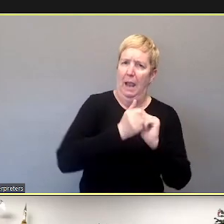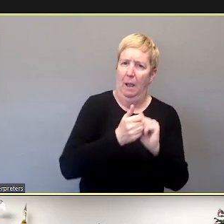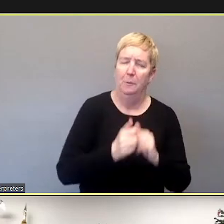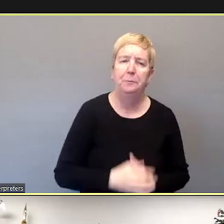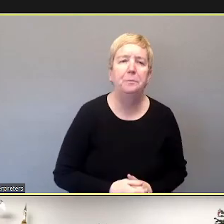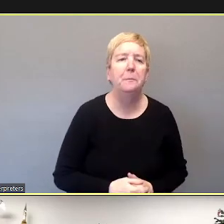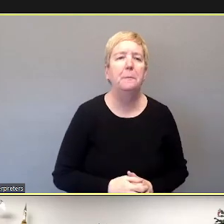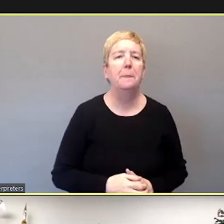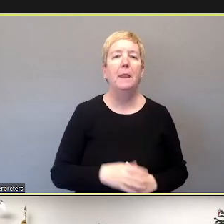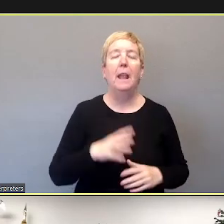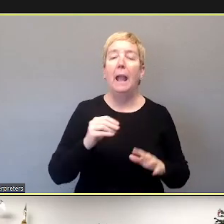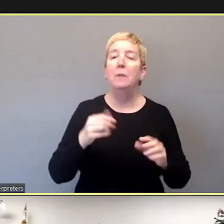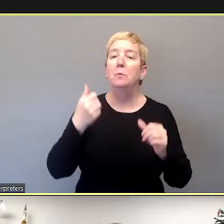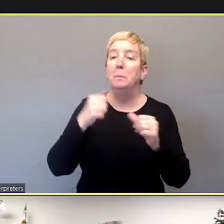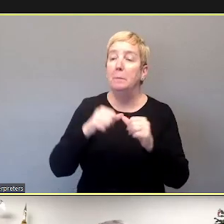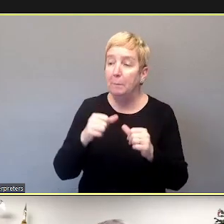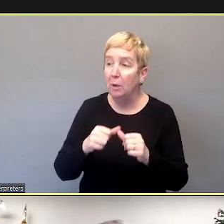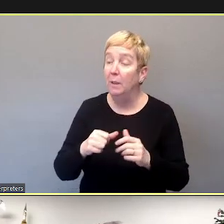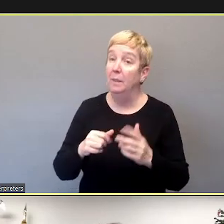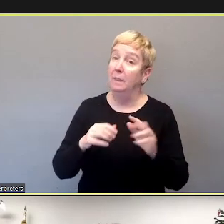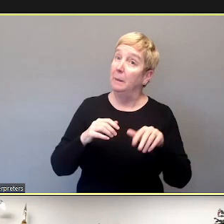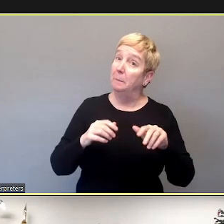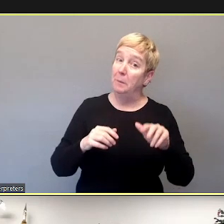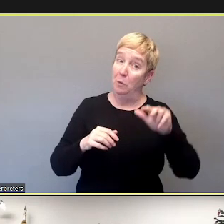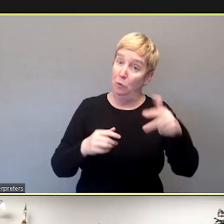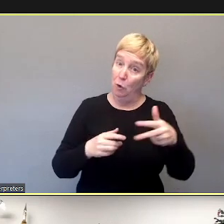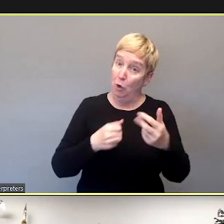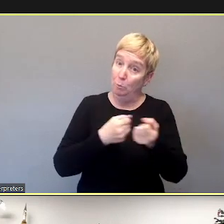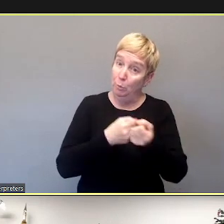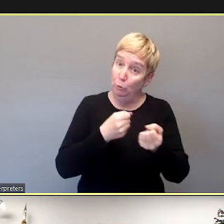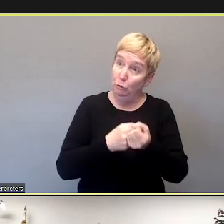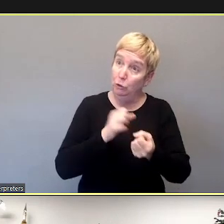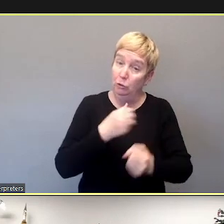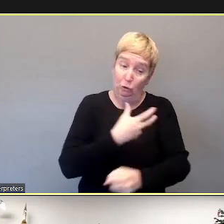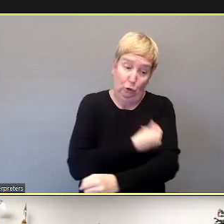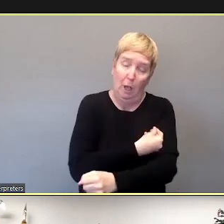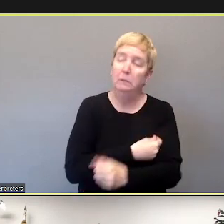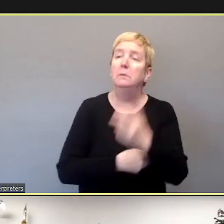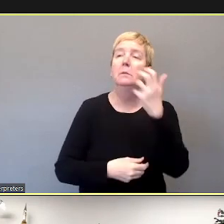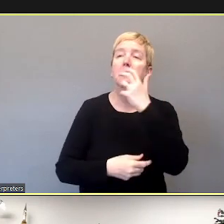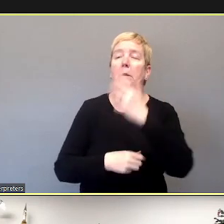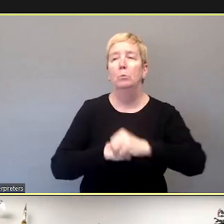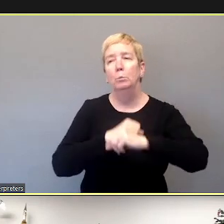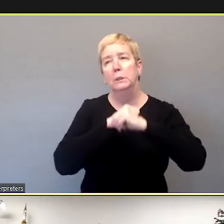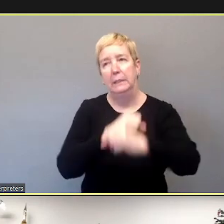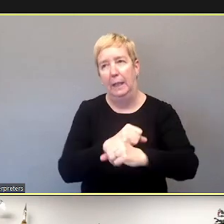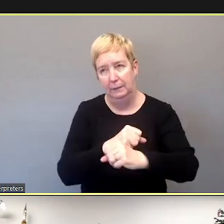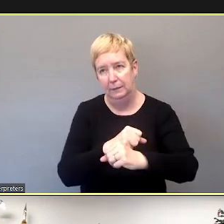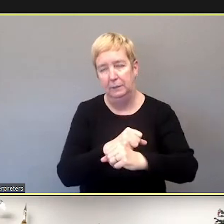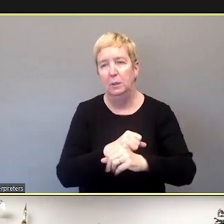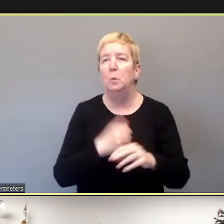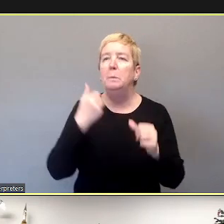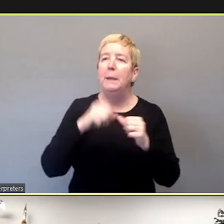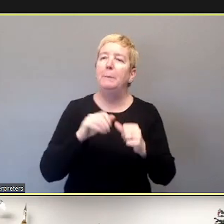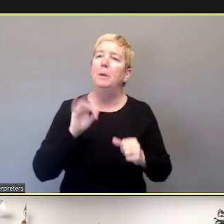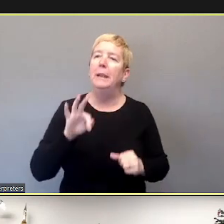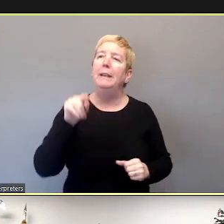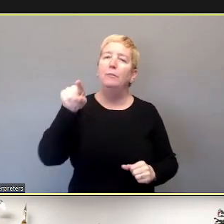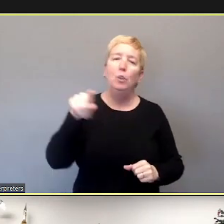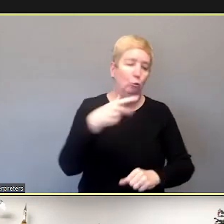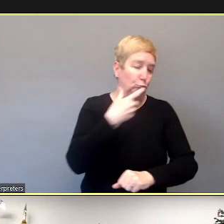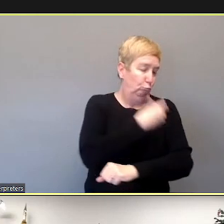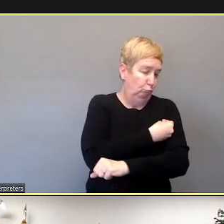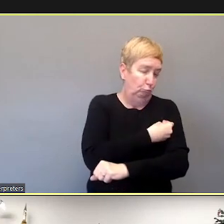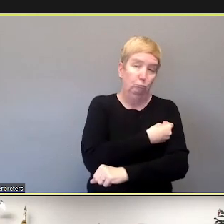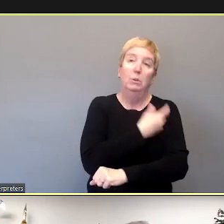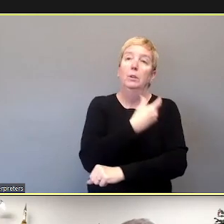those who have the booster. So if you're part of that group that got your first set of vaccines but didn't get the